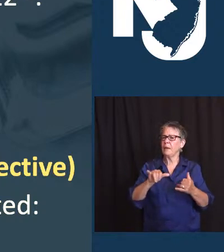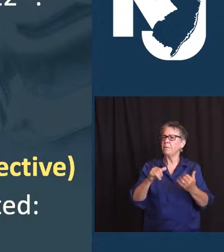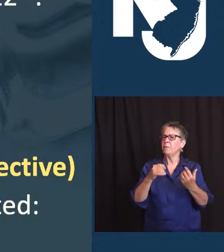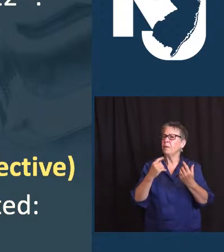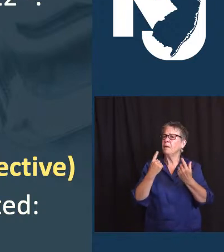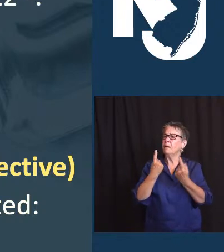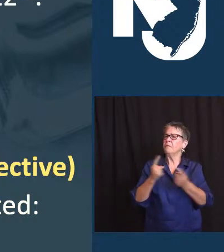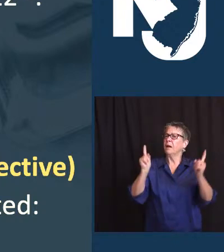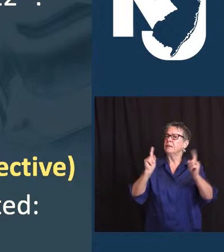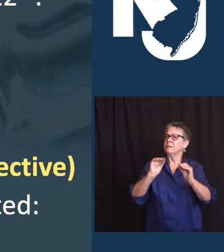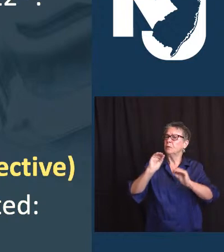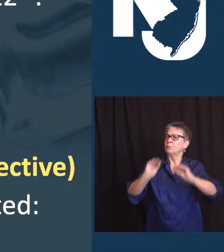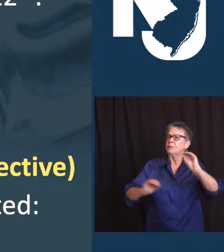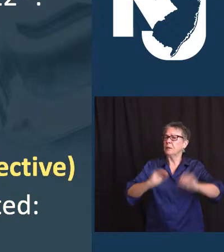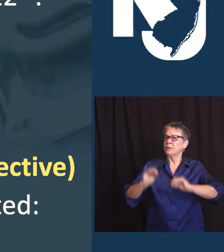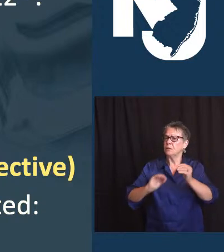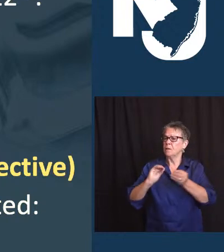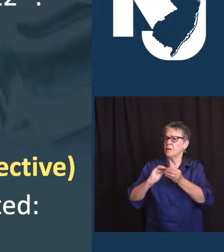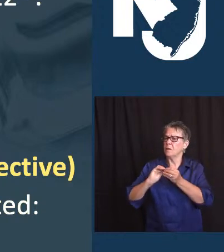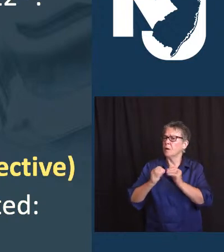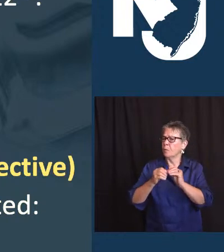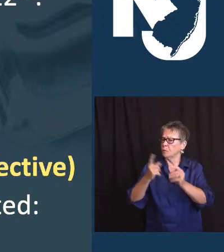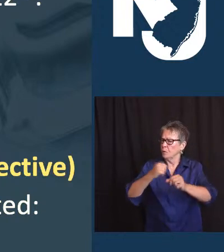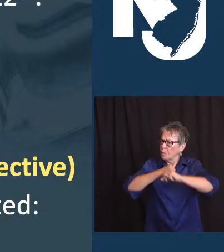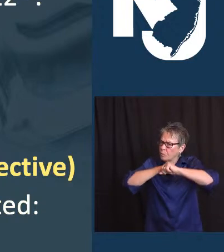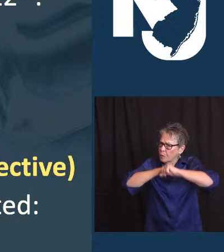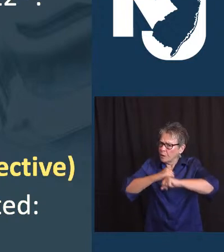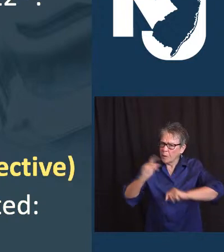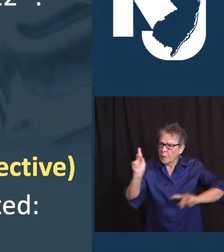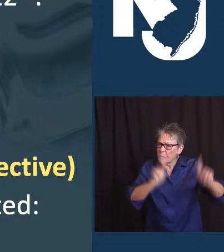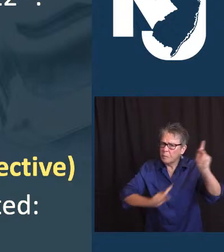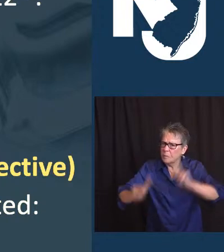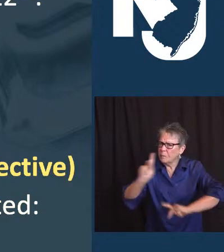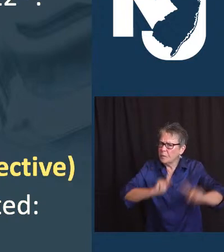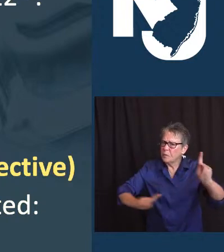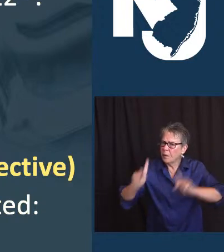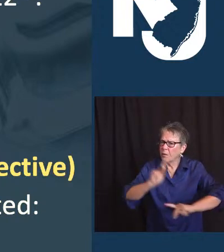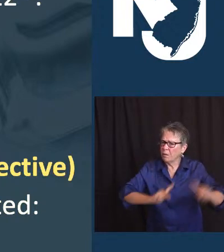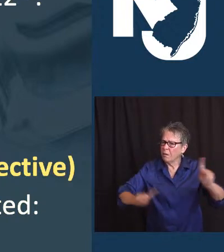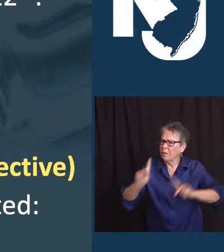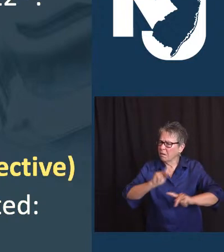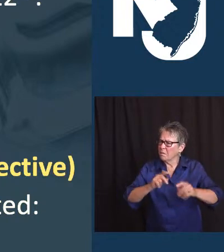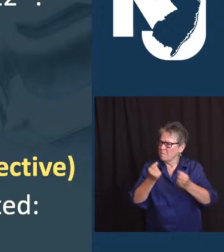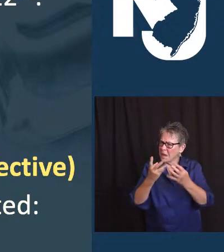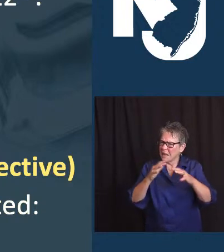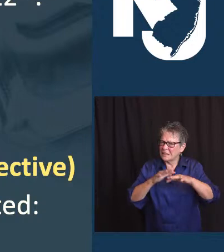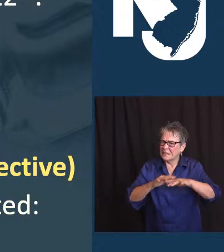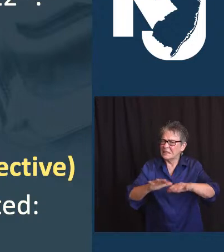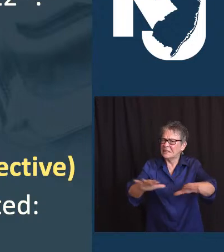vaccinated individual against testing positive for coronavirus. It's roughly